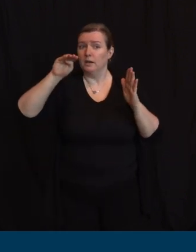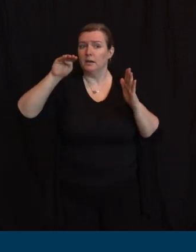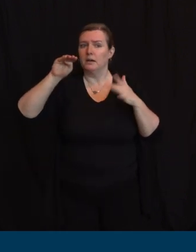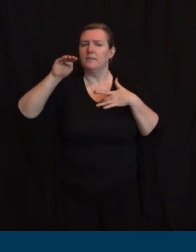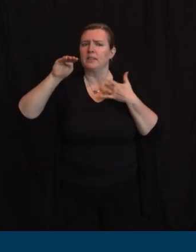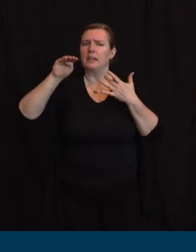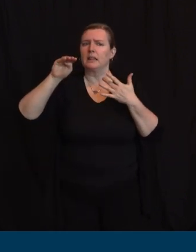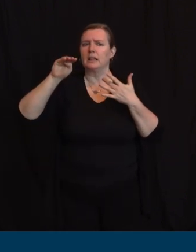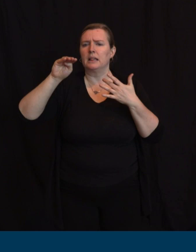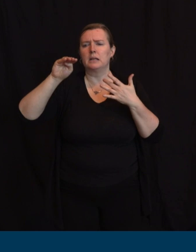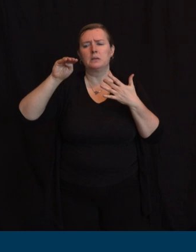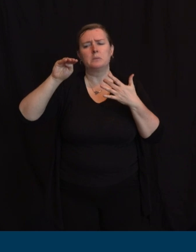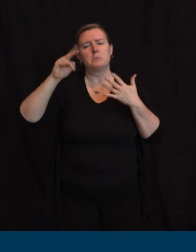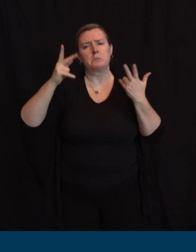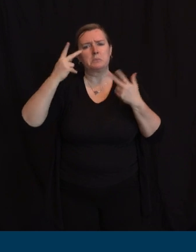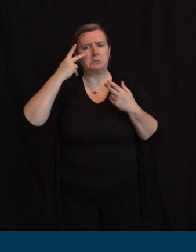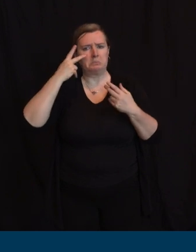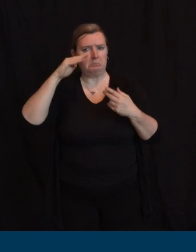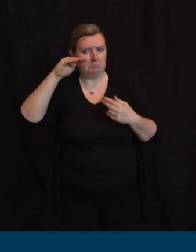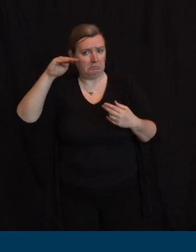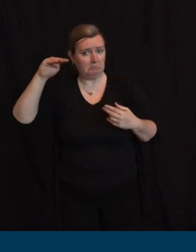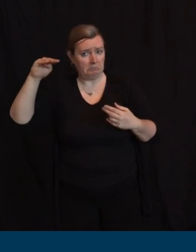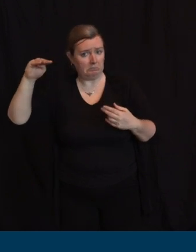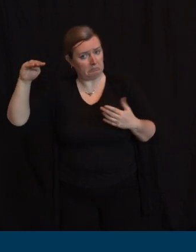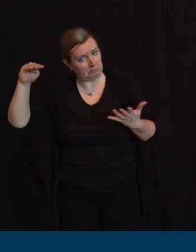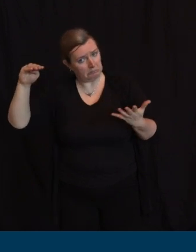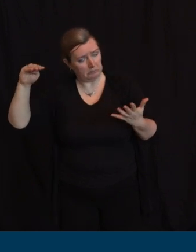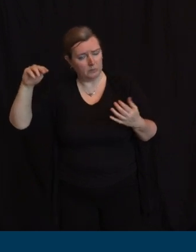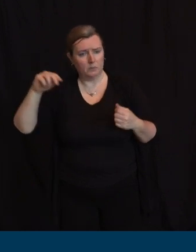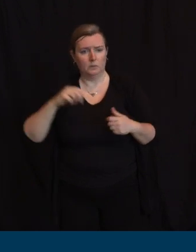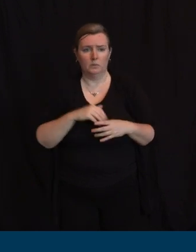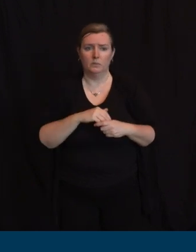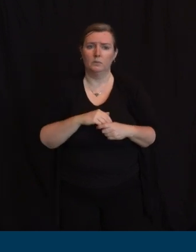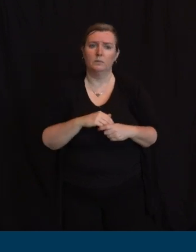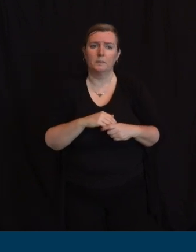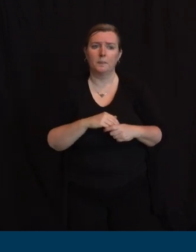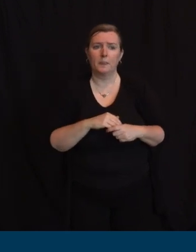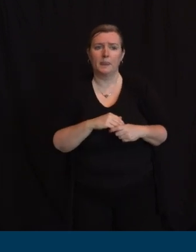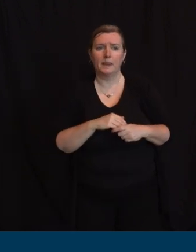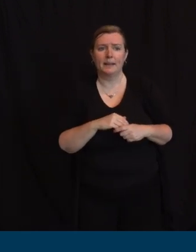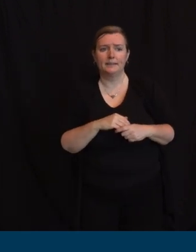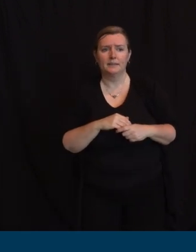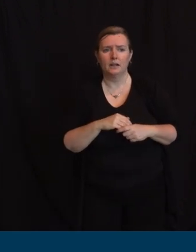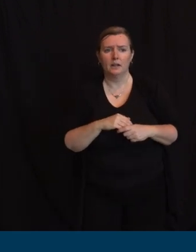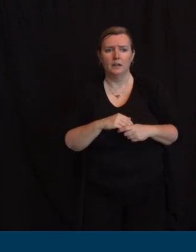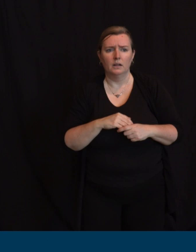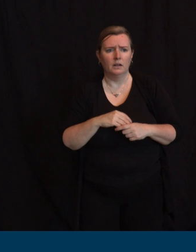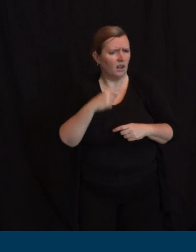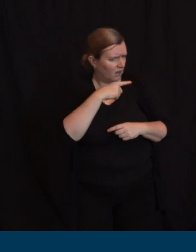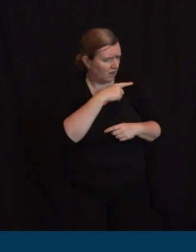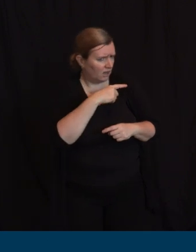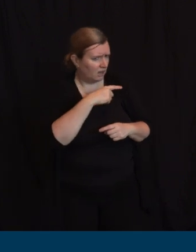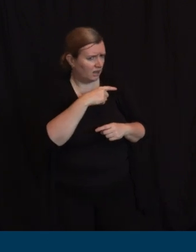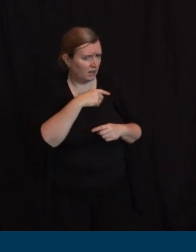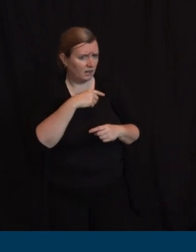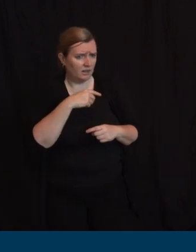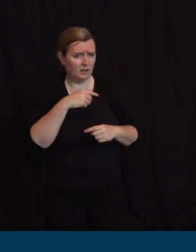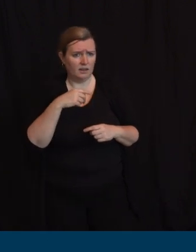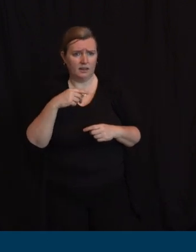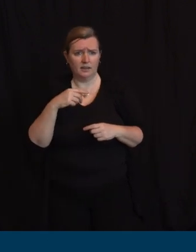You do it with rigor. I get anecdotal evidence from the Holy Names or the Hackensack HUMC,